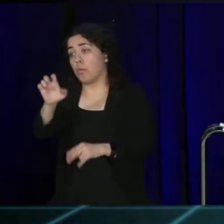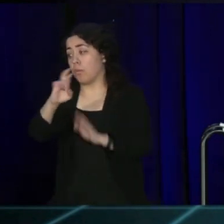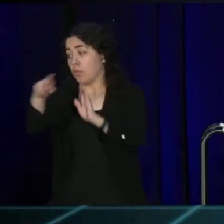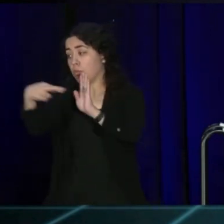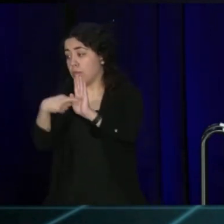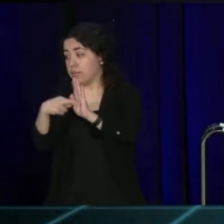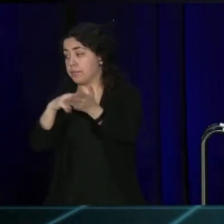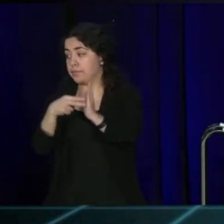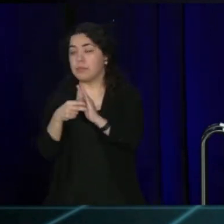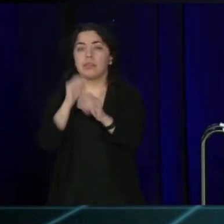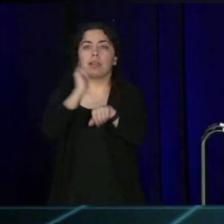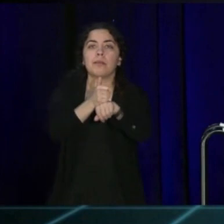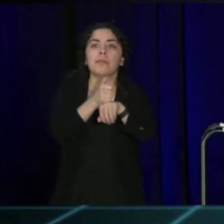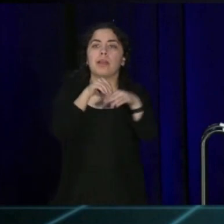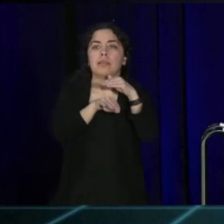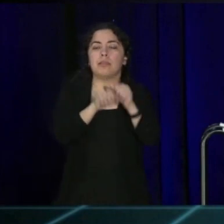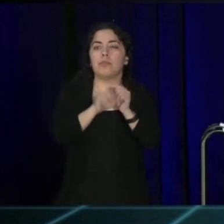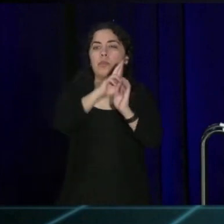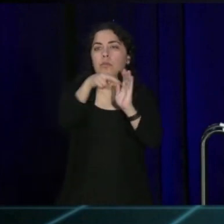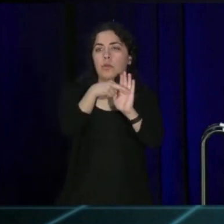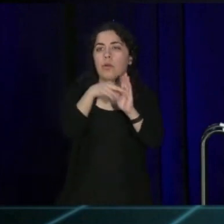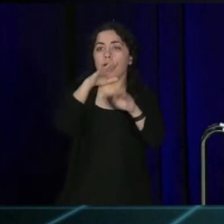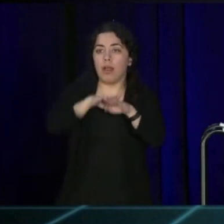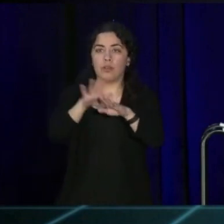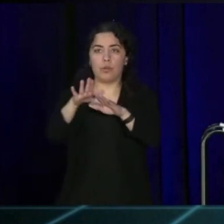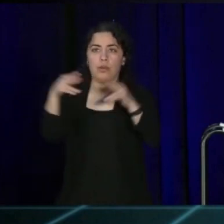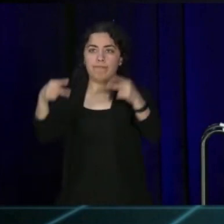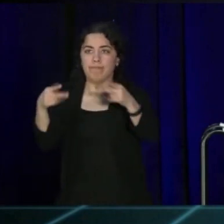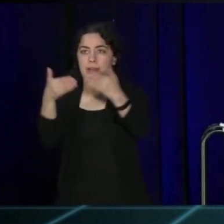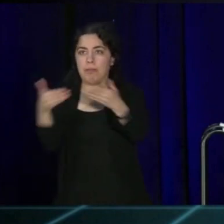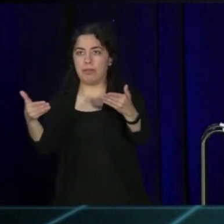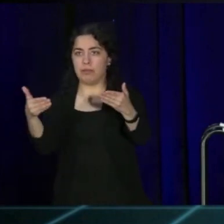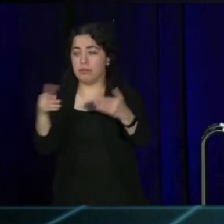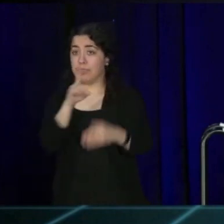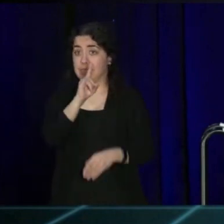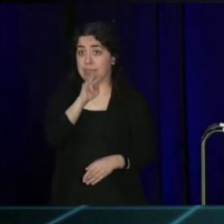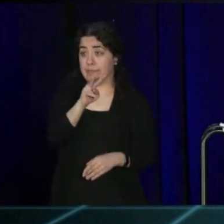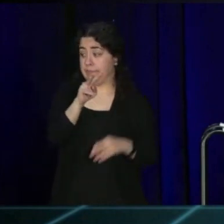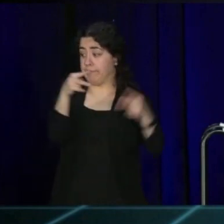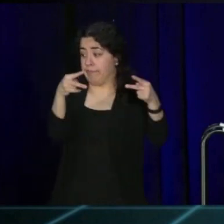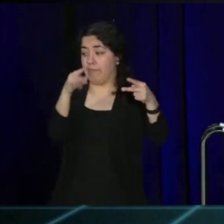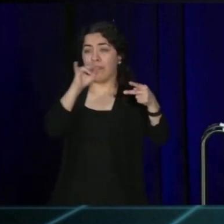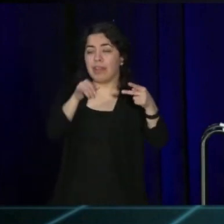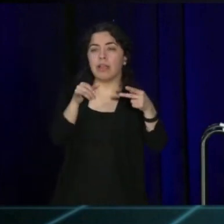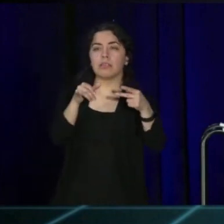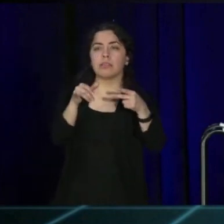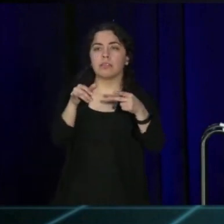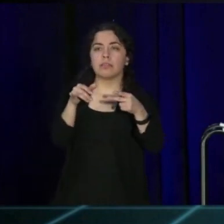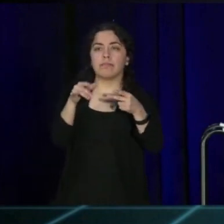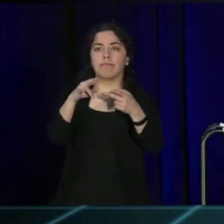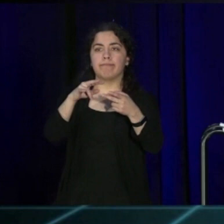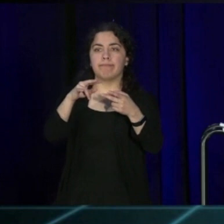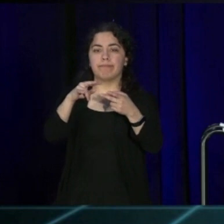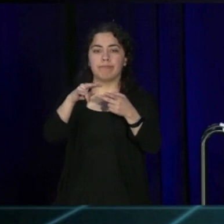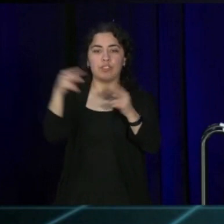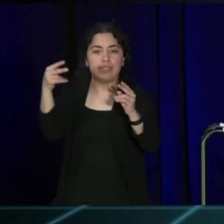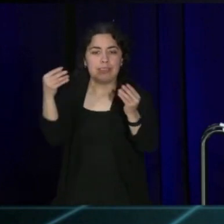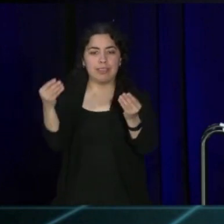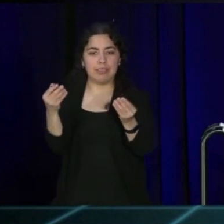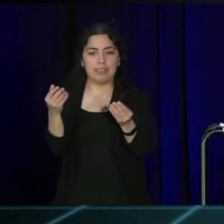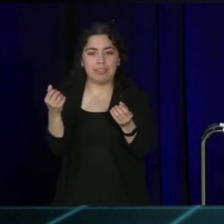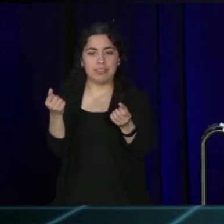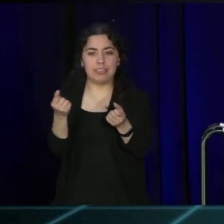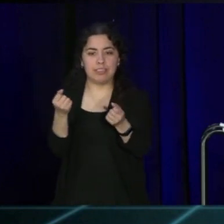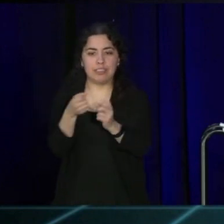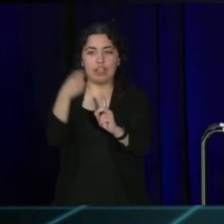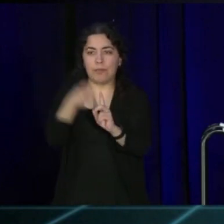role on the elements. Divs, by default, are a generic container, so they don't provide any meaningful semantics. But by setting